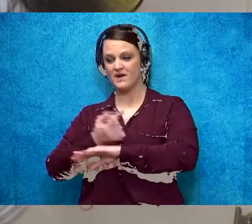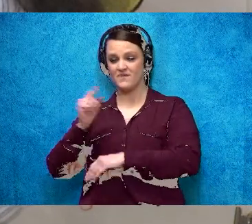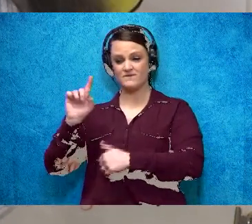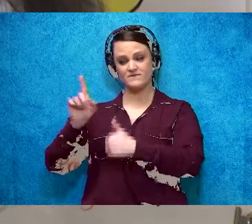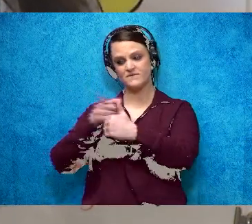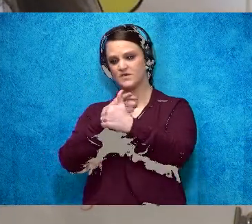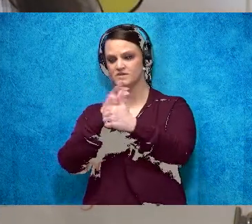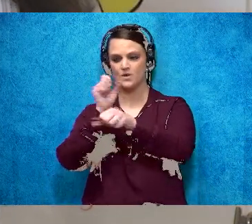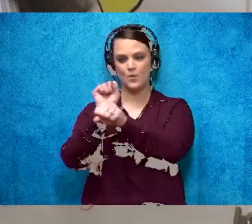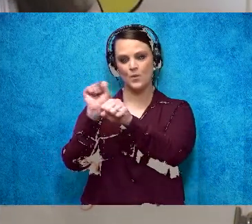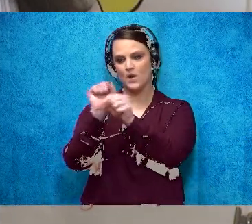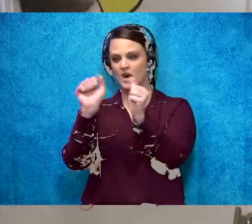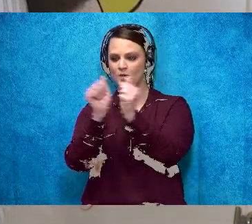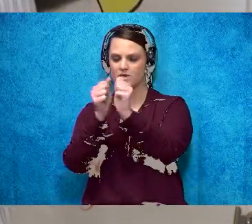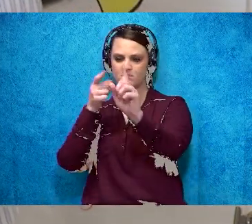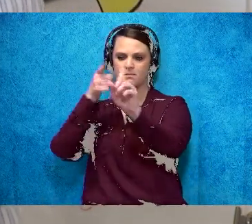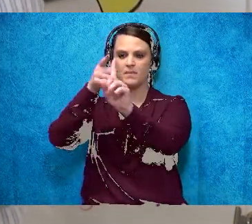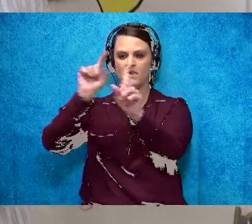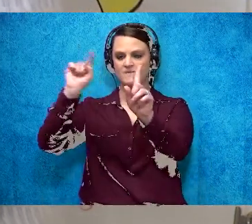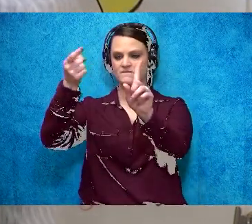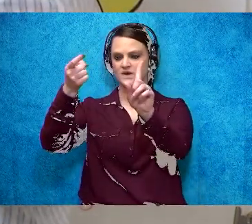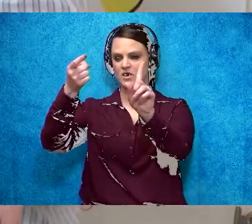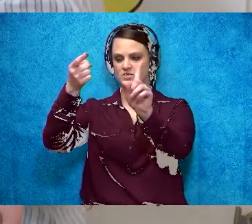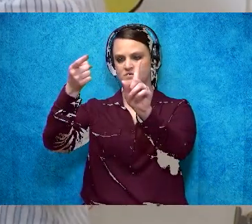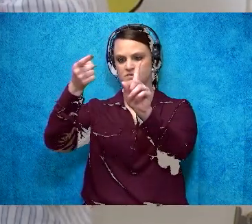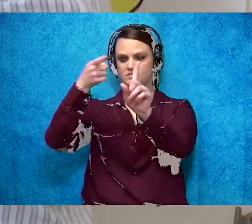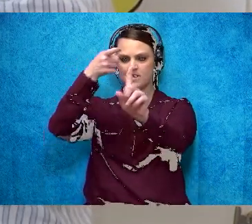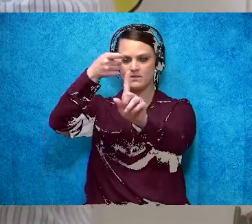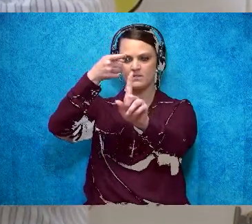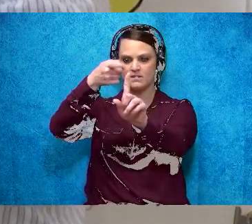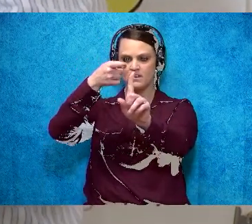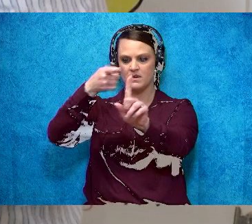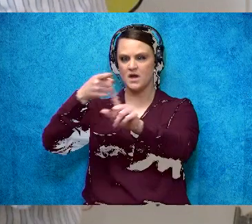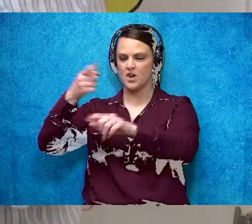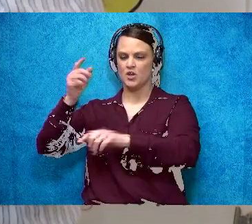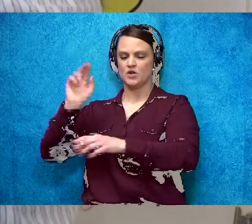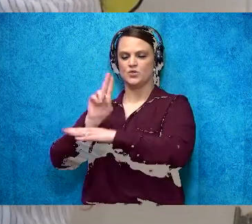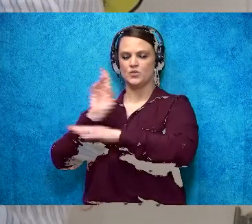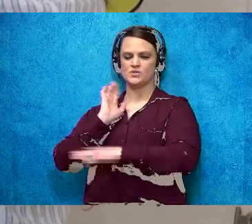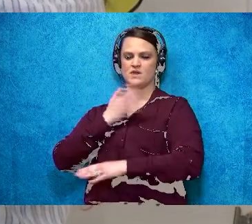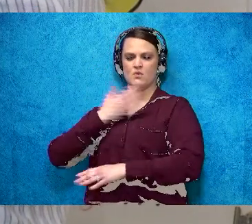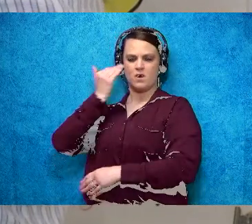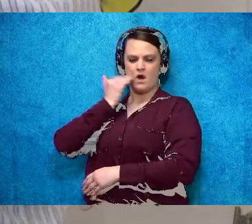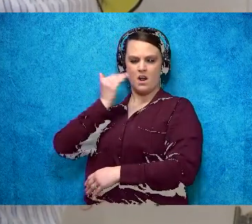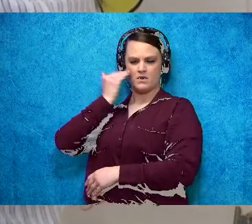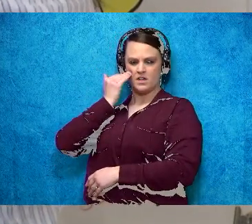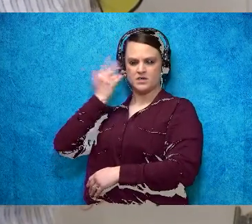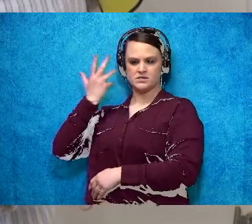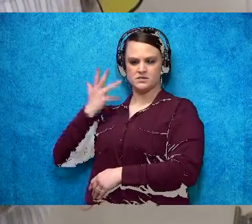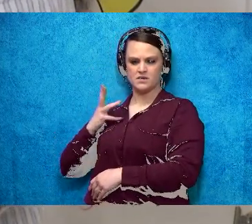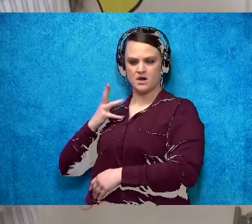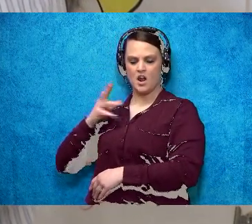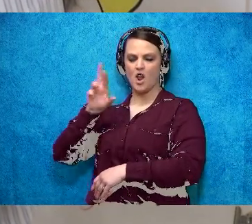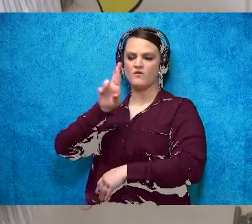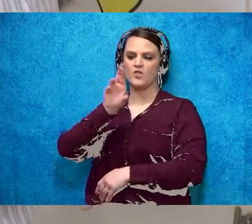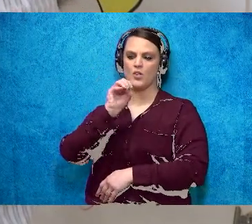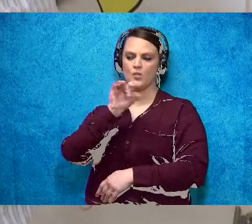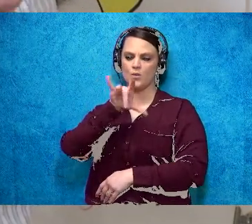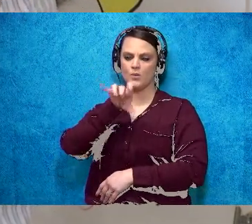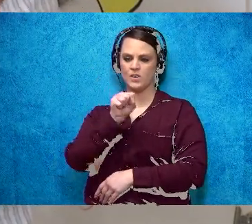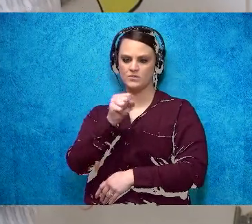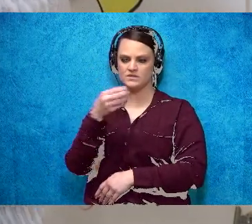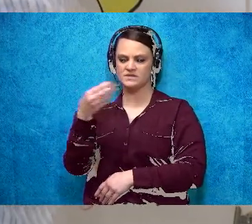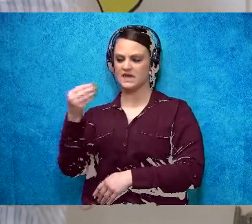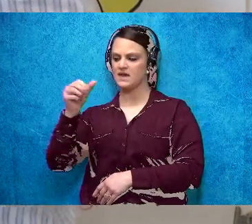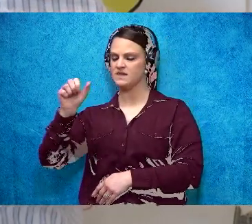is we're going to work with our first objective, which is to use our combined knowledge of roots and affixes to